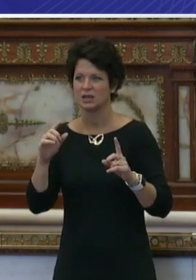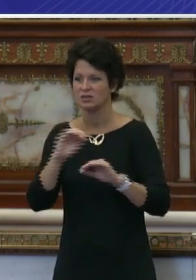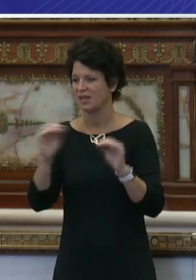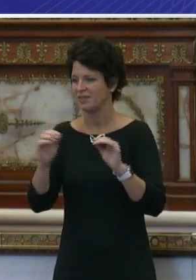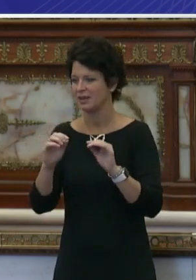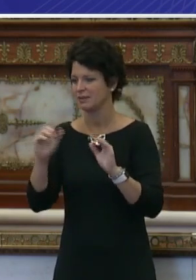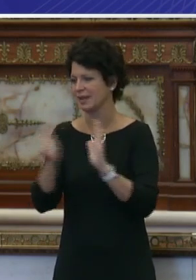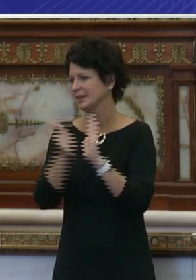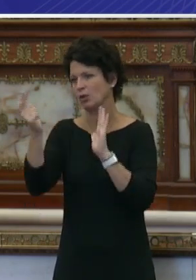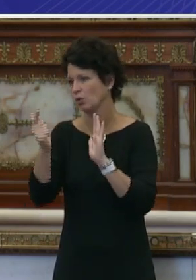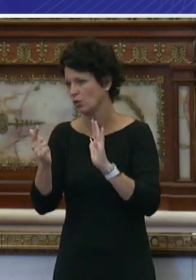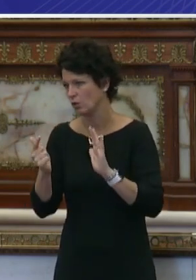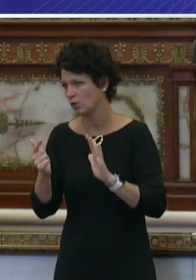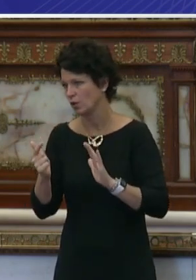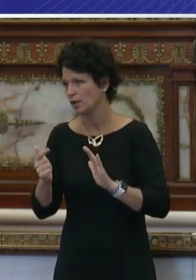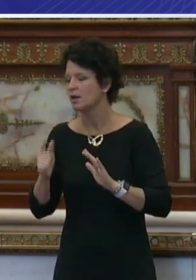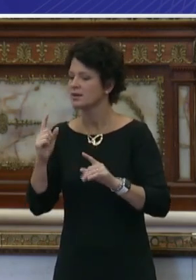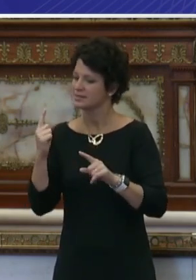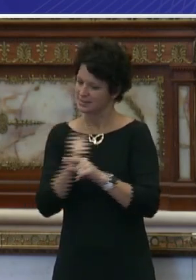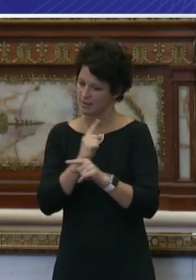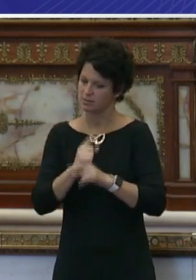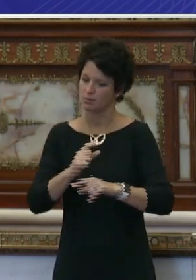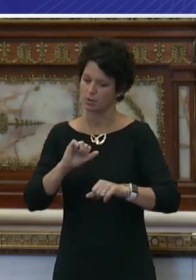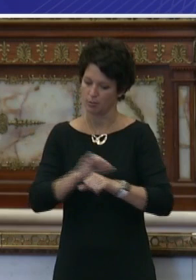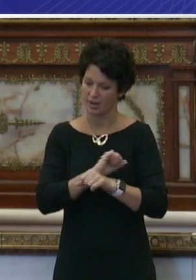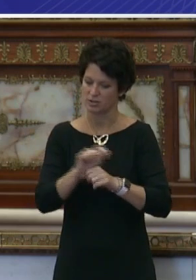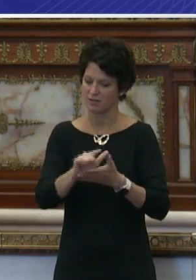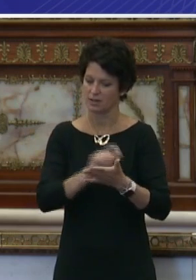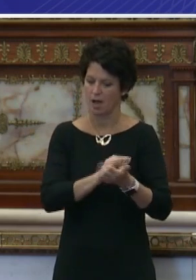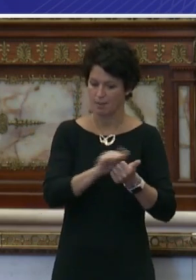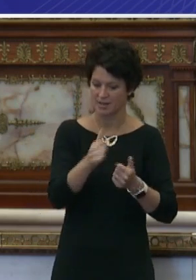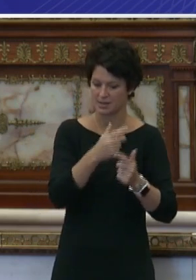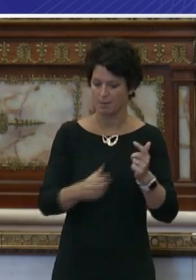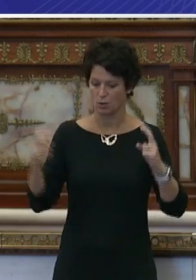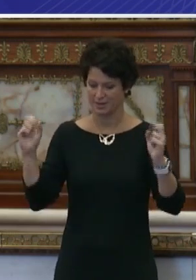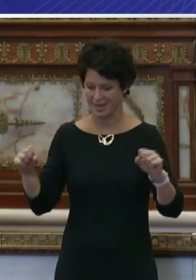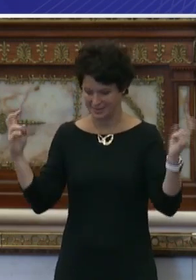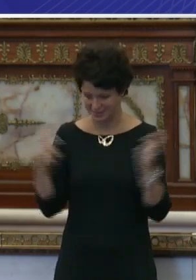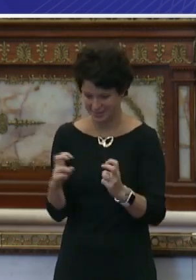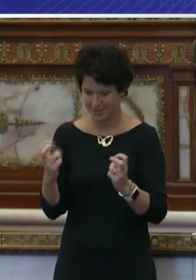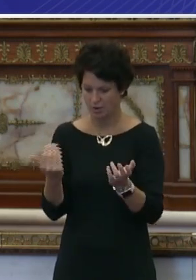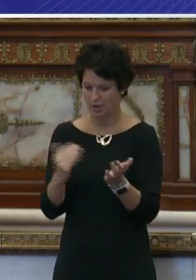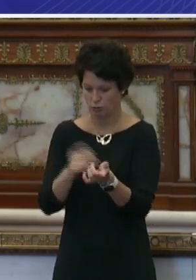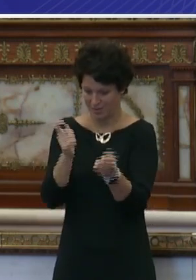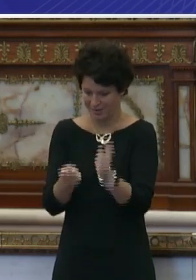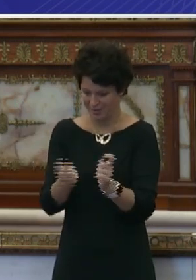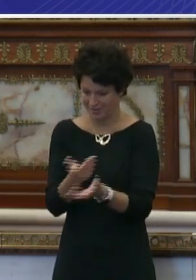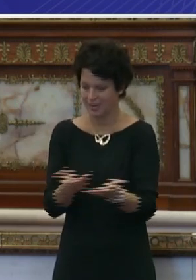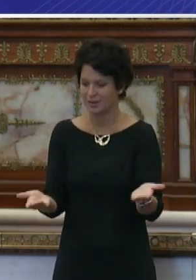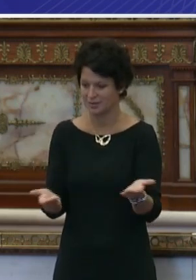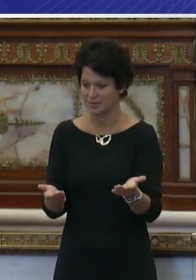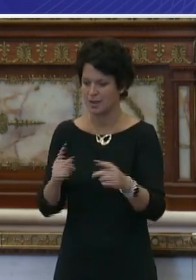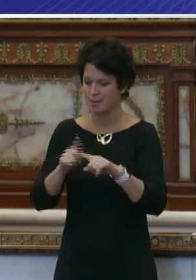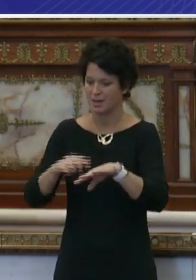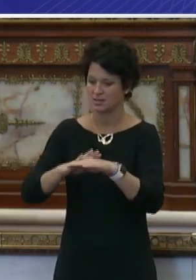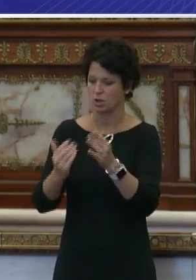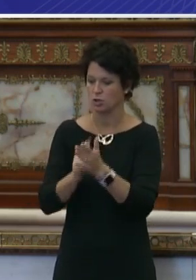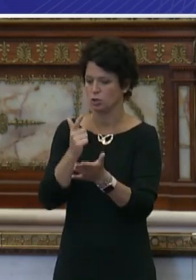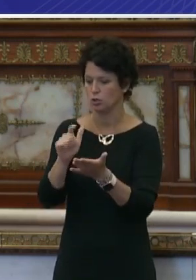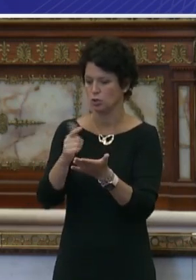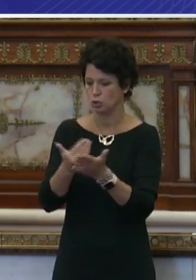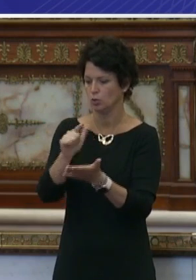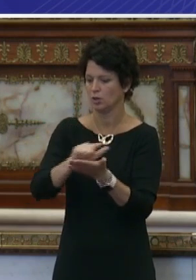illegal or it's an acceptable practice to have a law passed that says both parties can sit down and reconsider something based on a new law that was